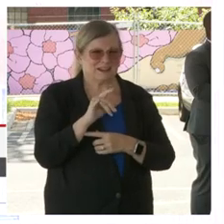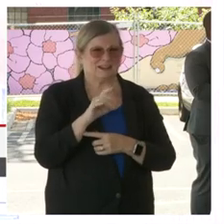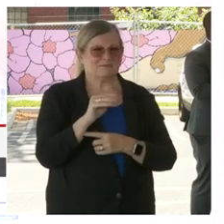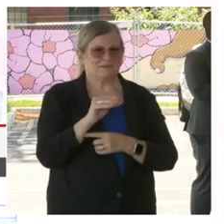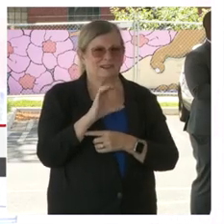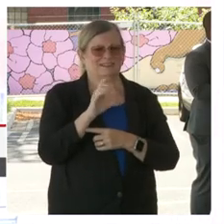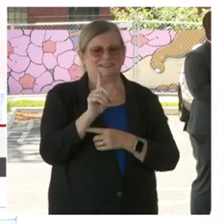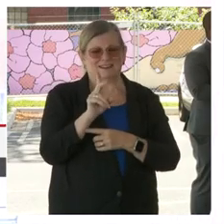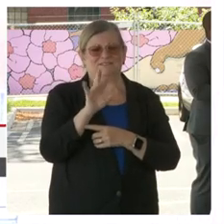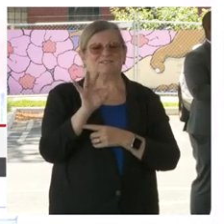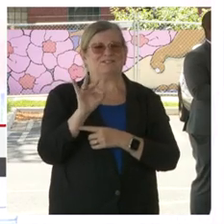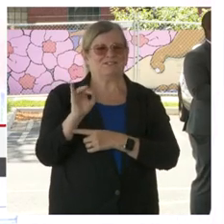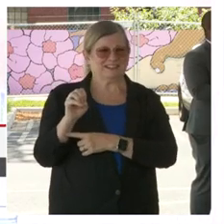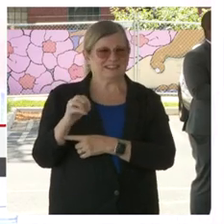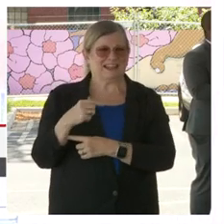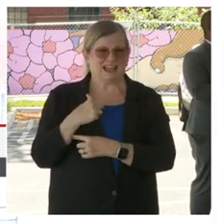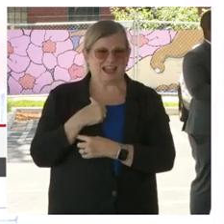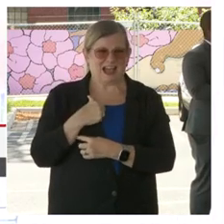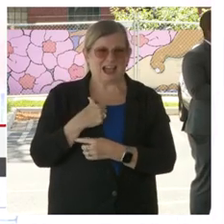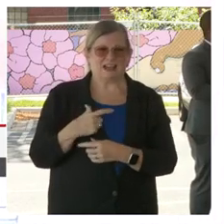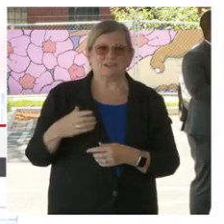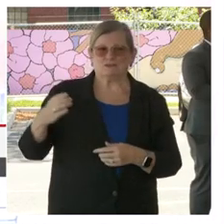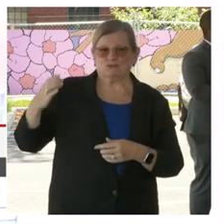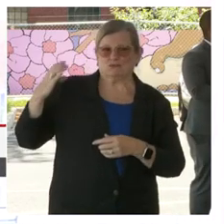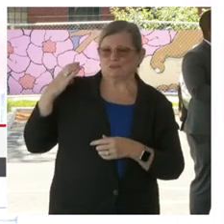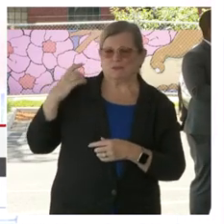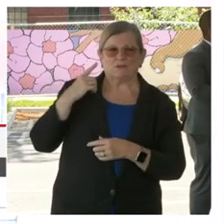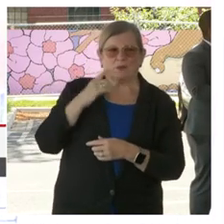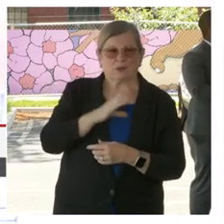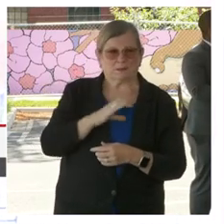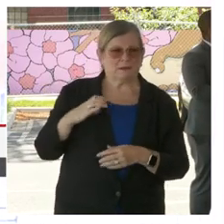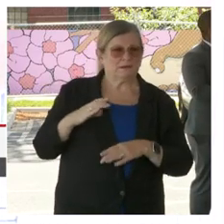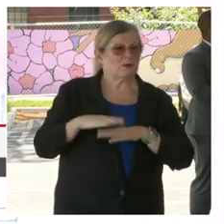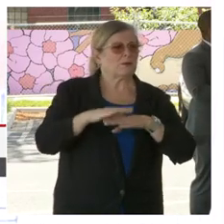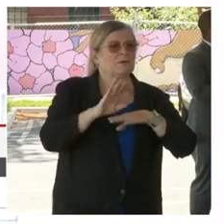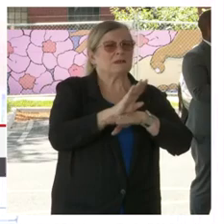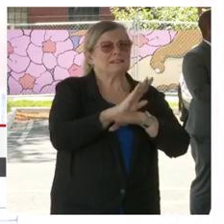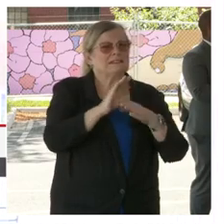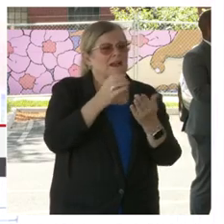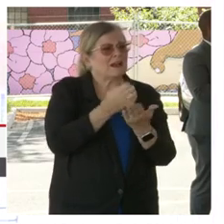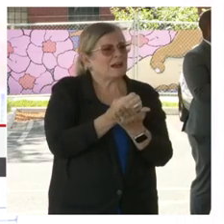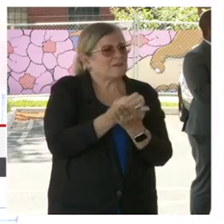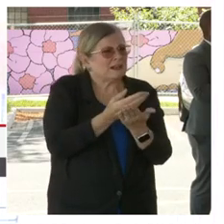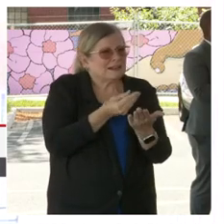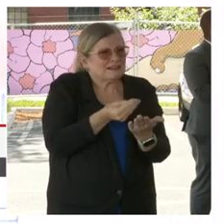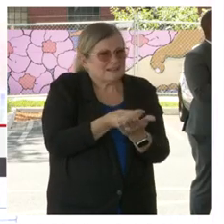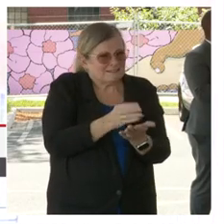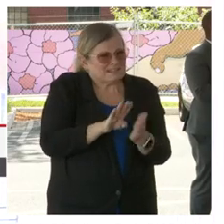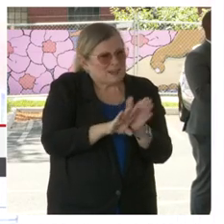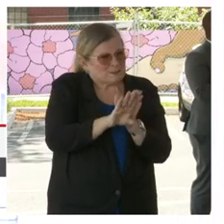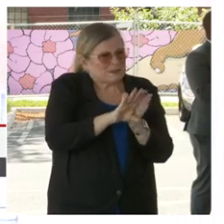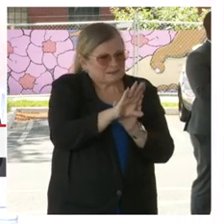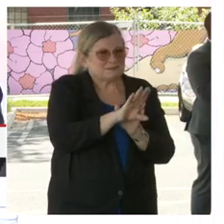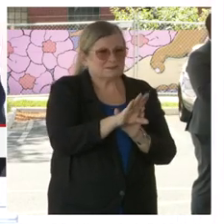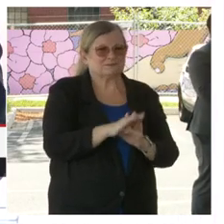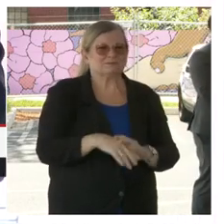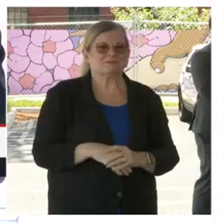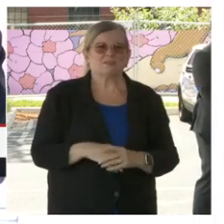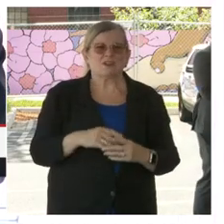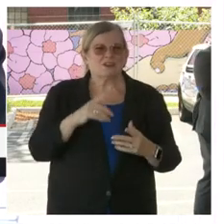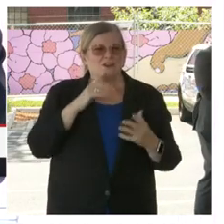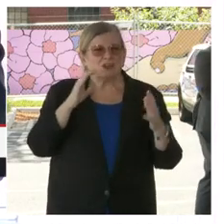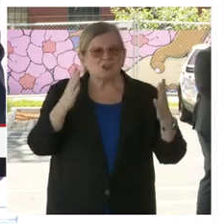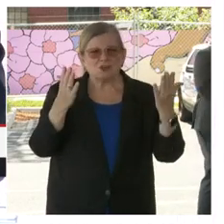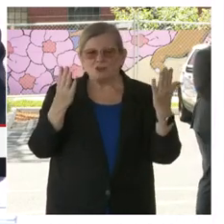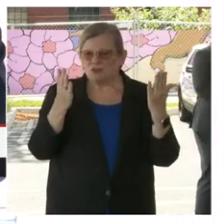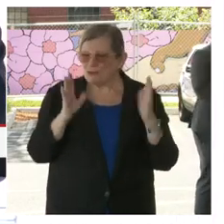mentioned, I chair the Committee on Business and Economic Development at the Council of the District of Columbia. And it's a great morning to be with you